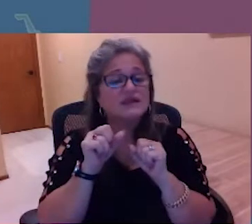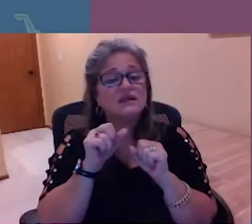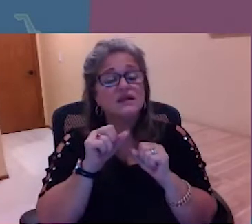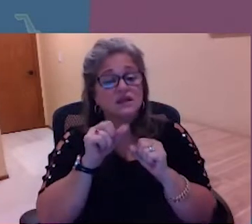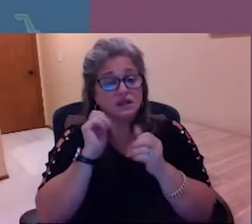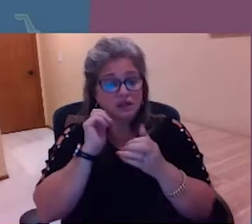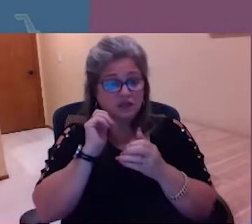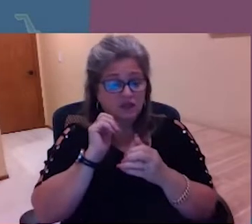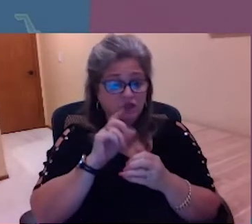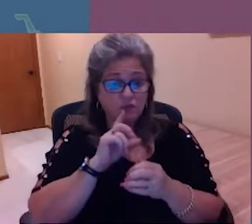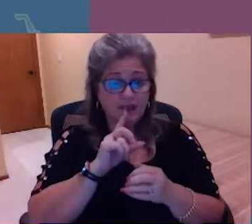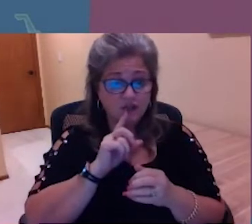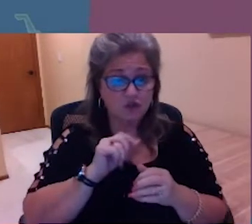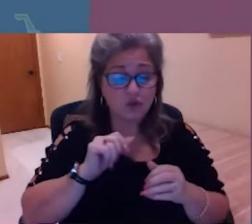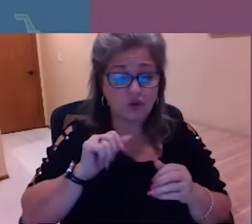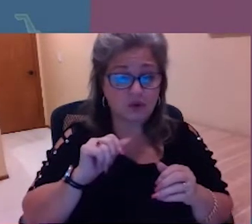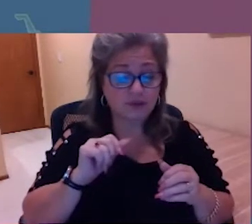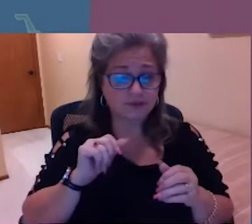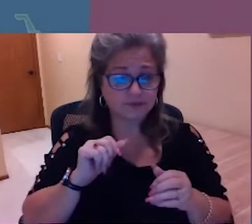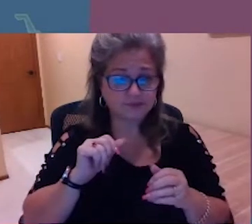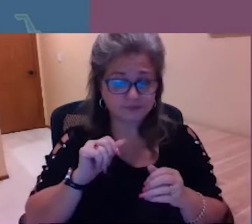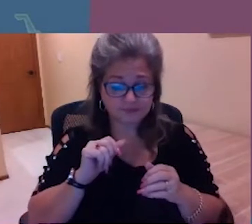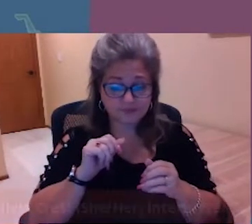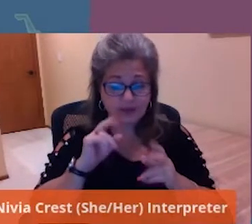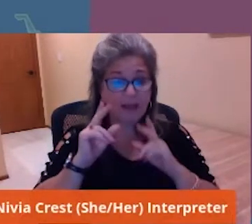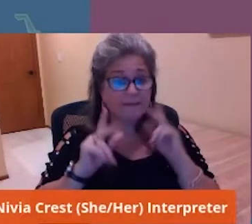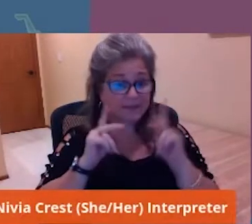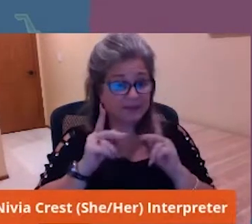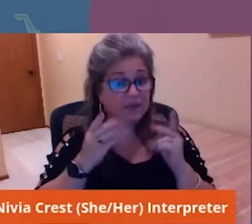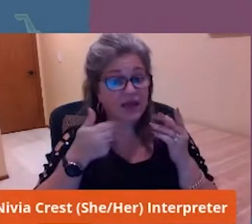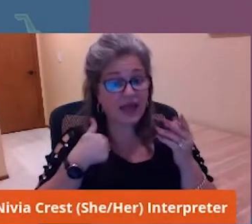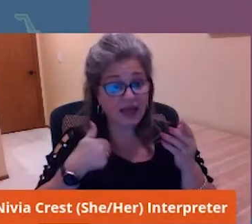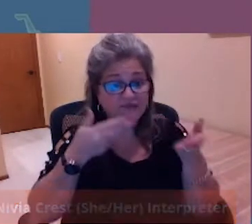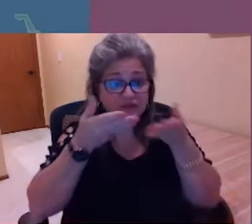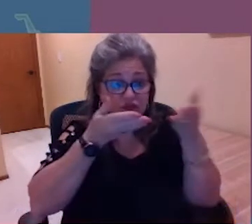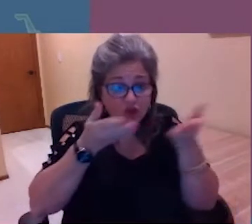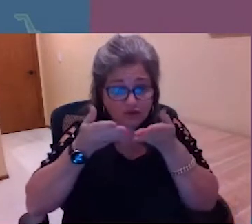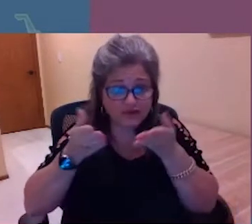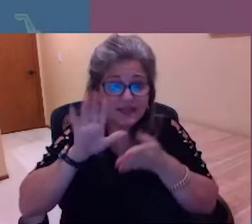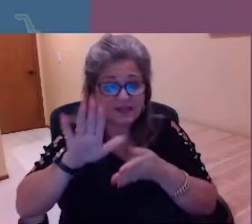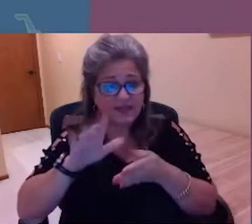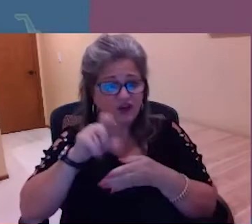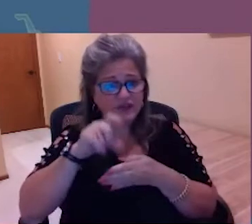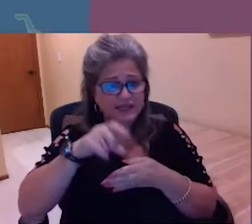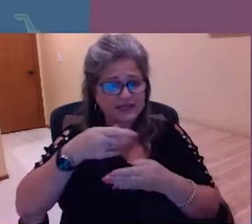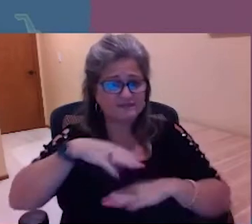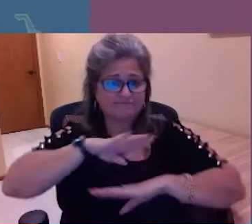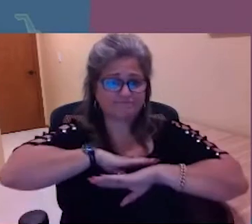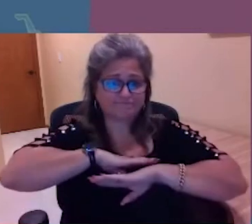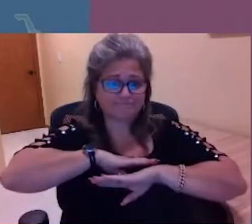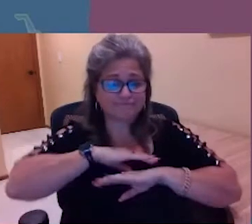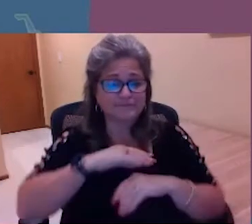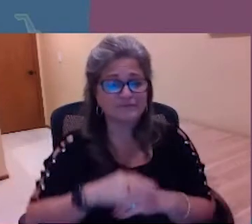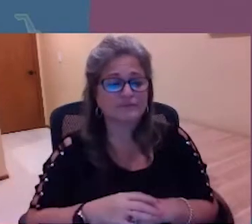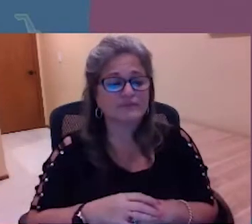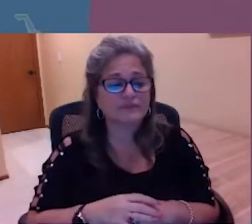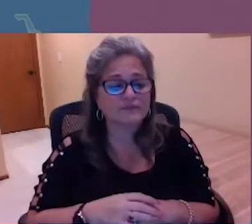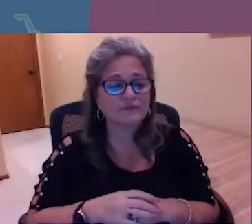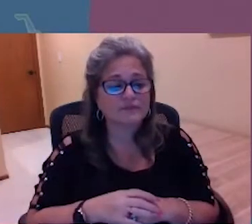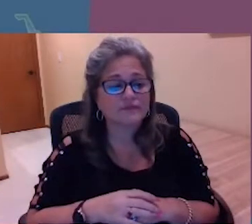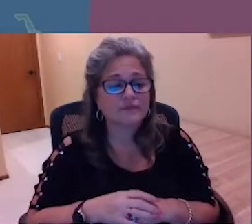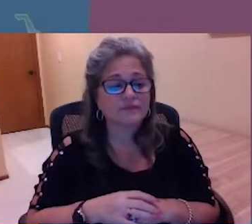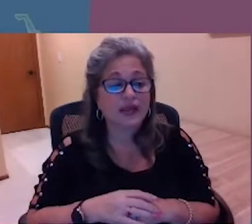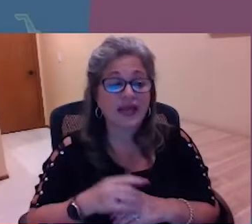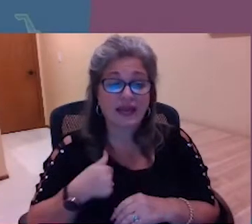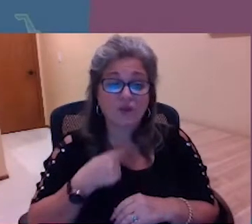sure that people are served and people get their needs met. And I have